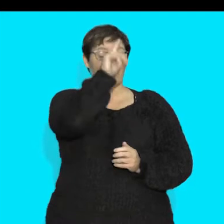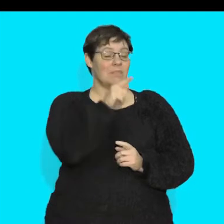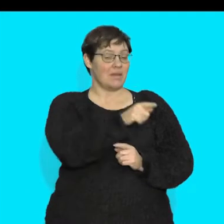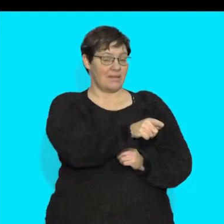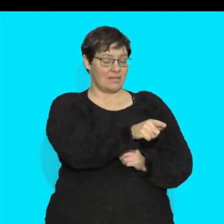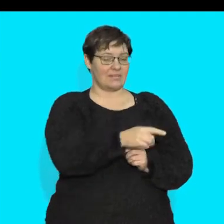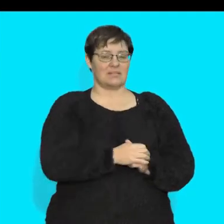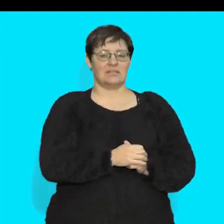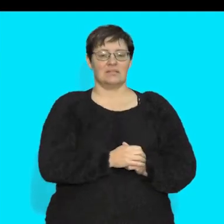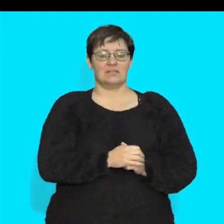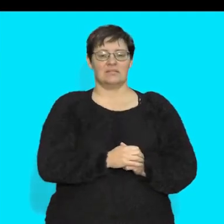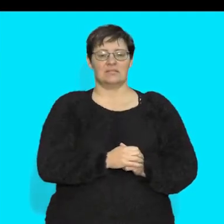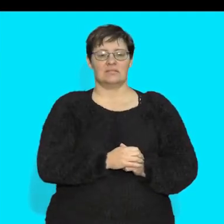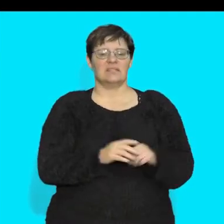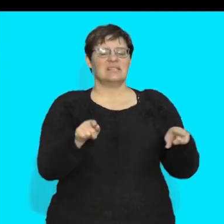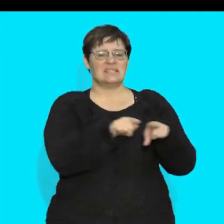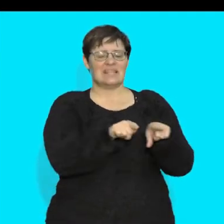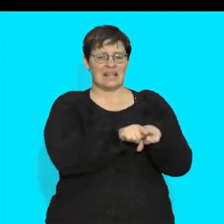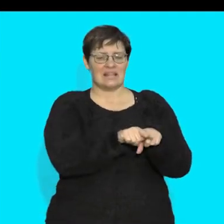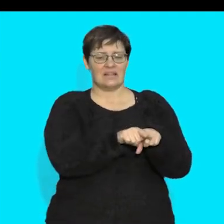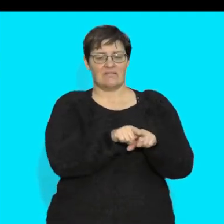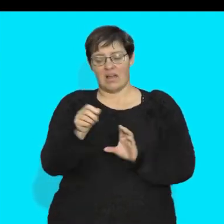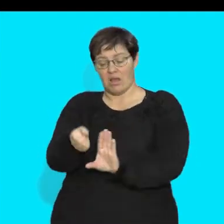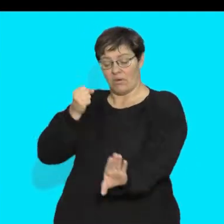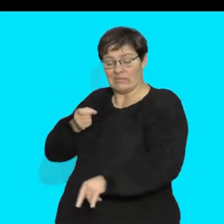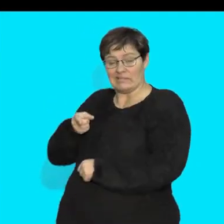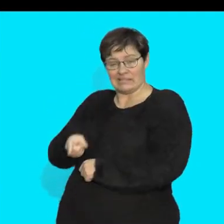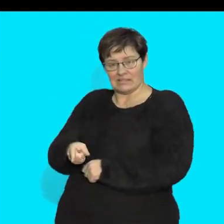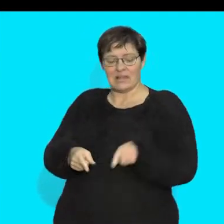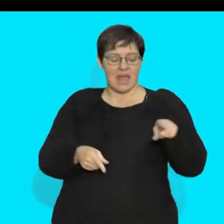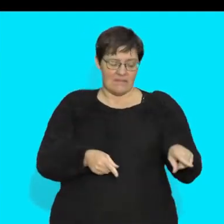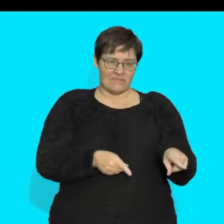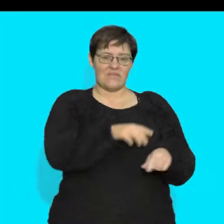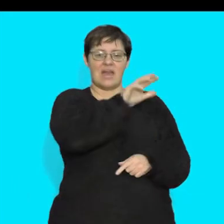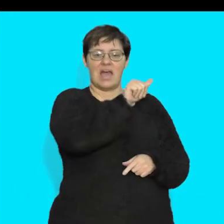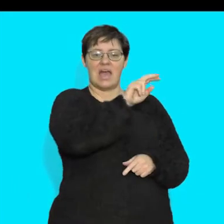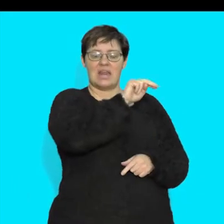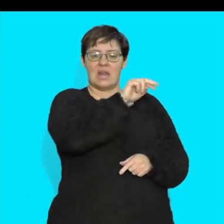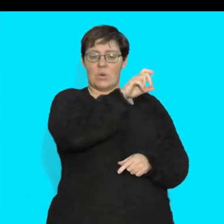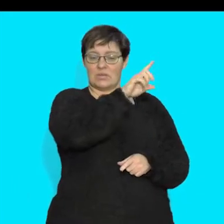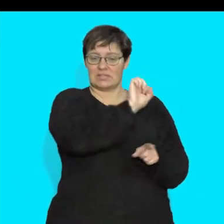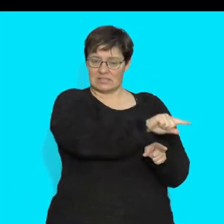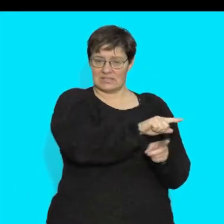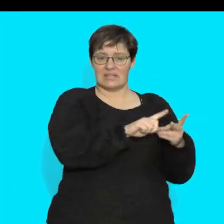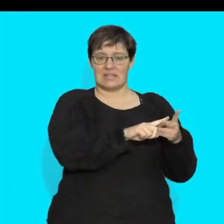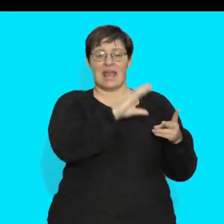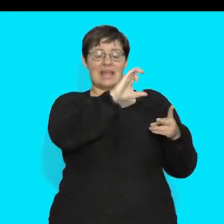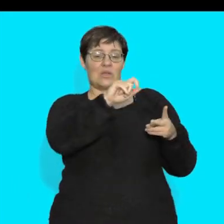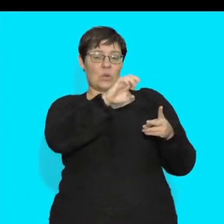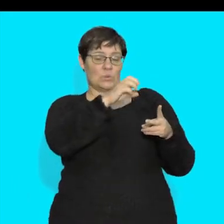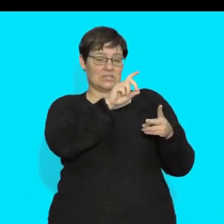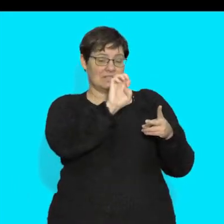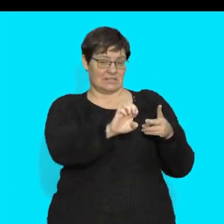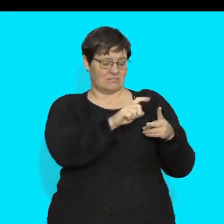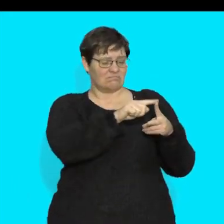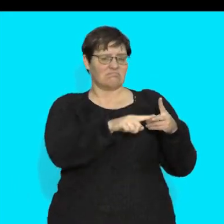remember that they, just like the galvanic cell, they have an anode and a cathode. And as I've said, we're going to be